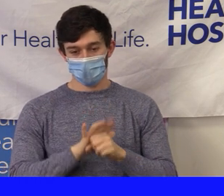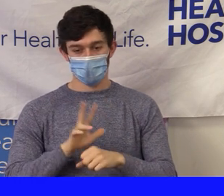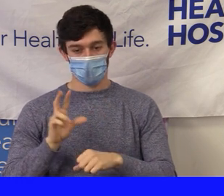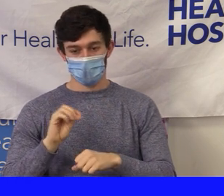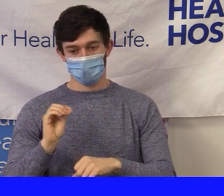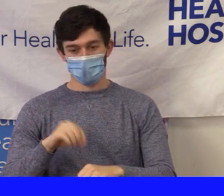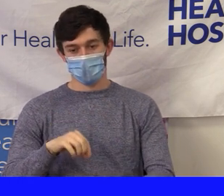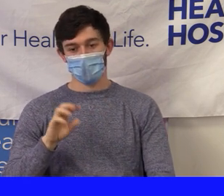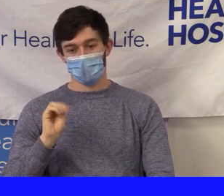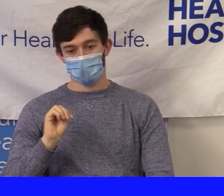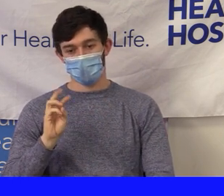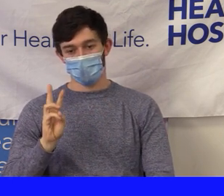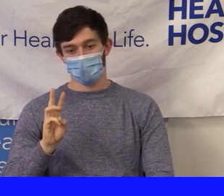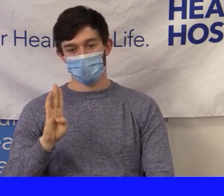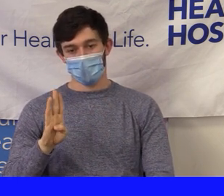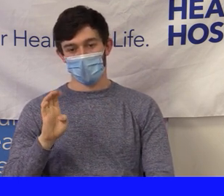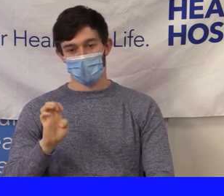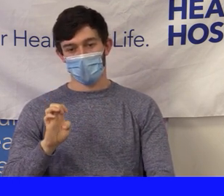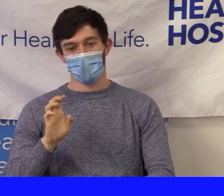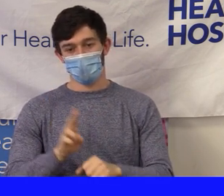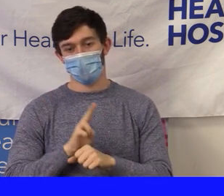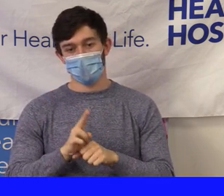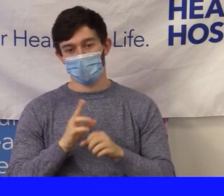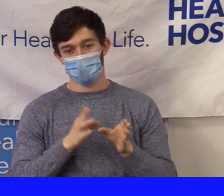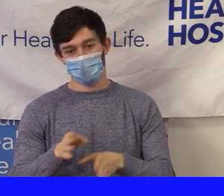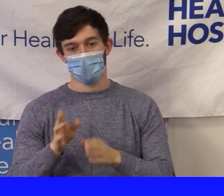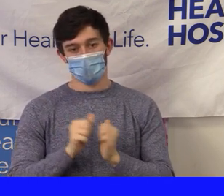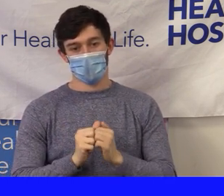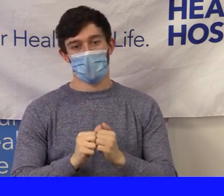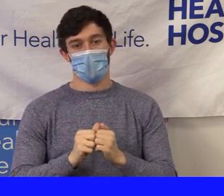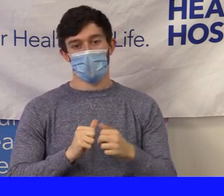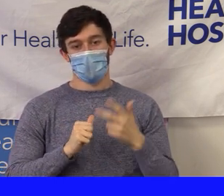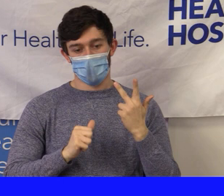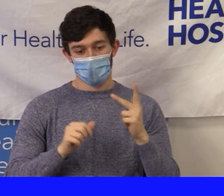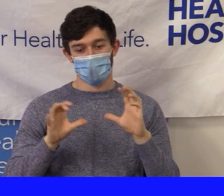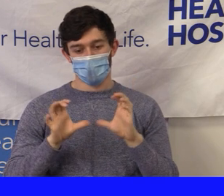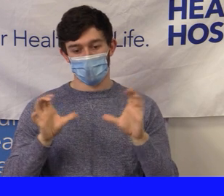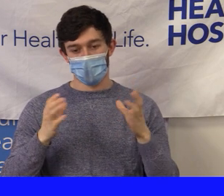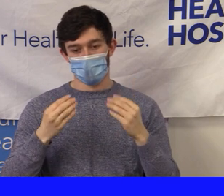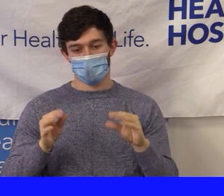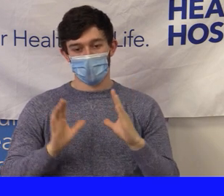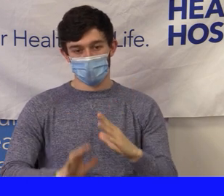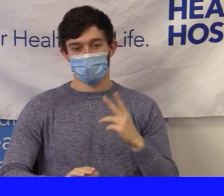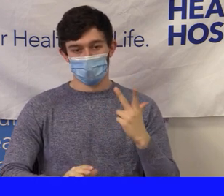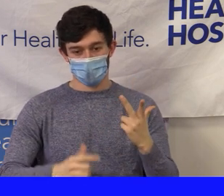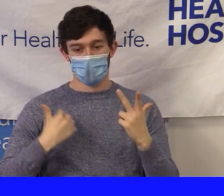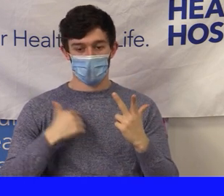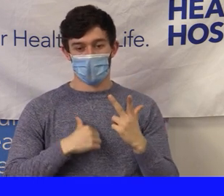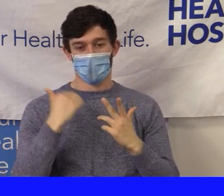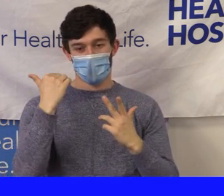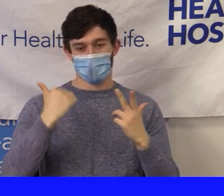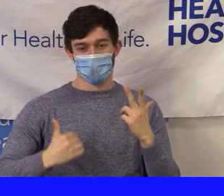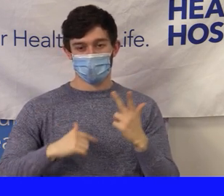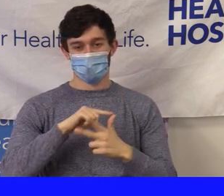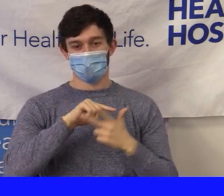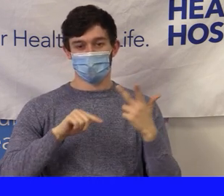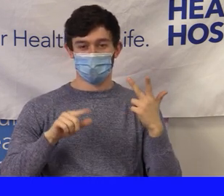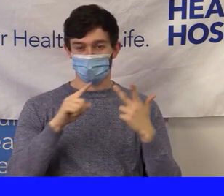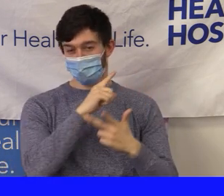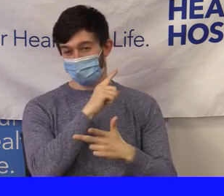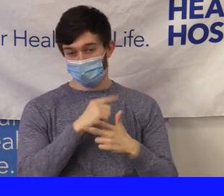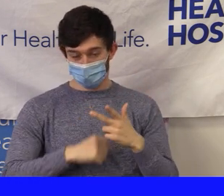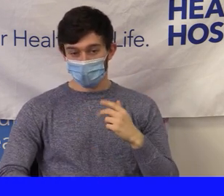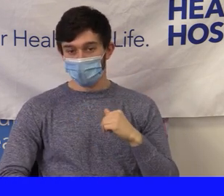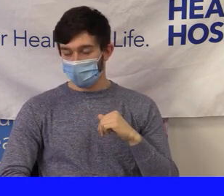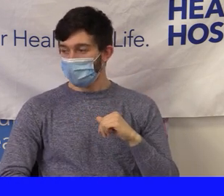30% MWE utilization plan with three certified vendors that we've listed here.